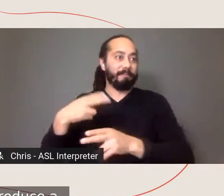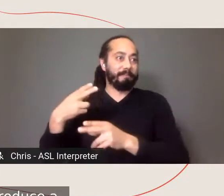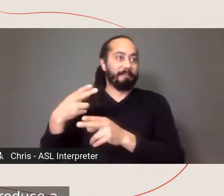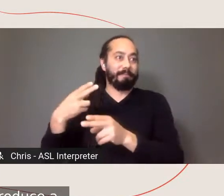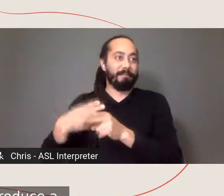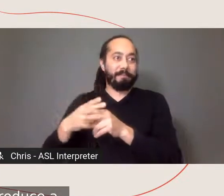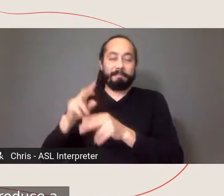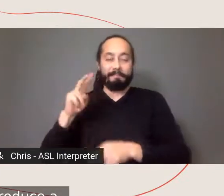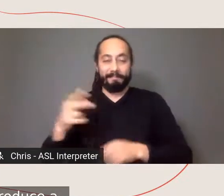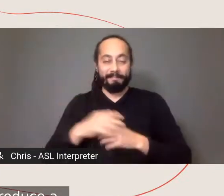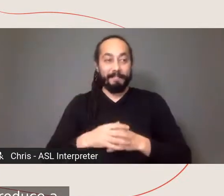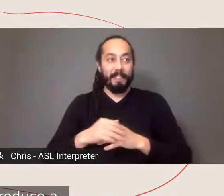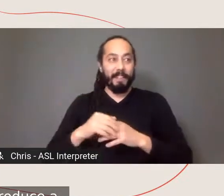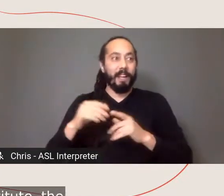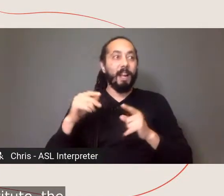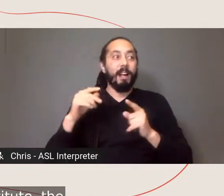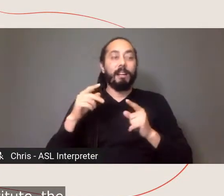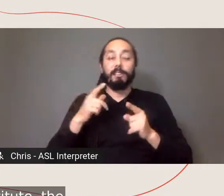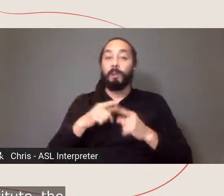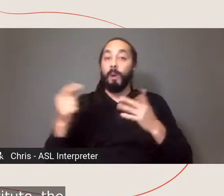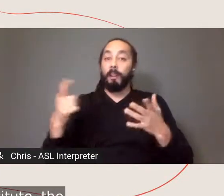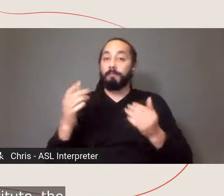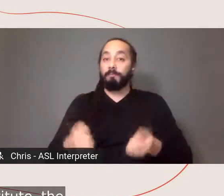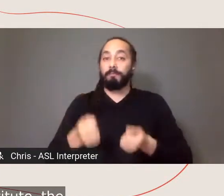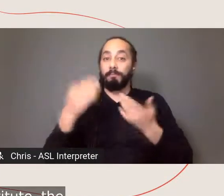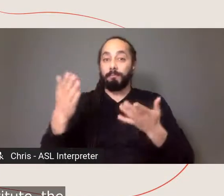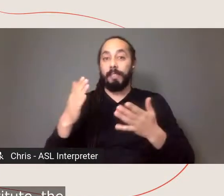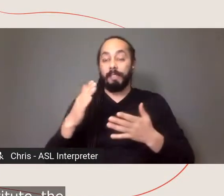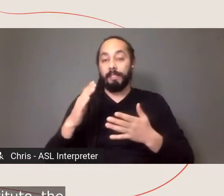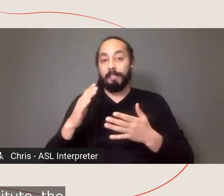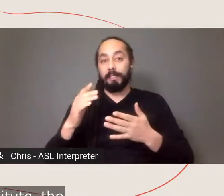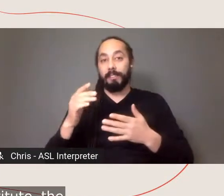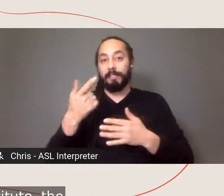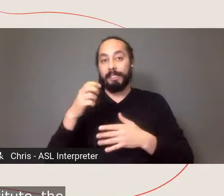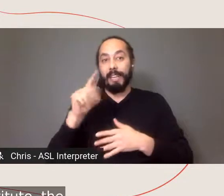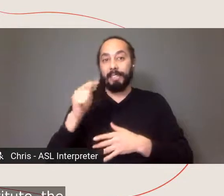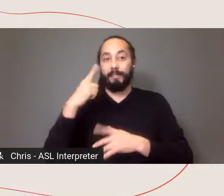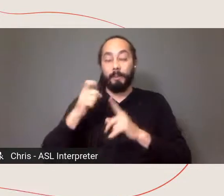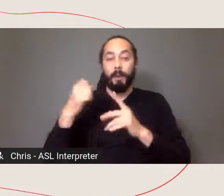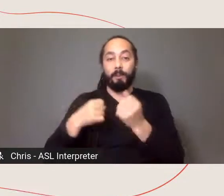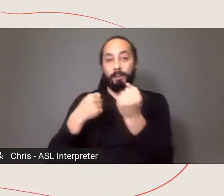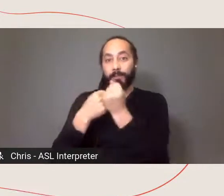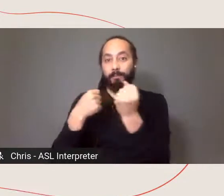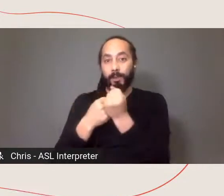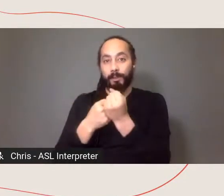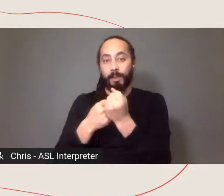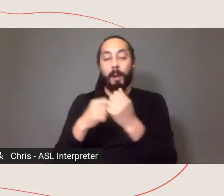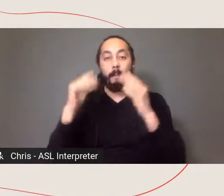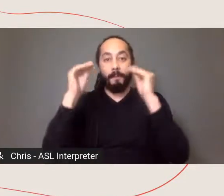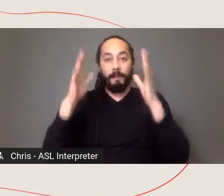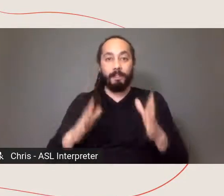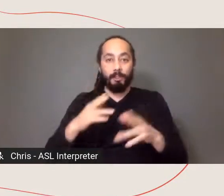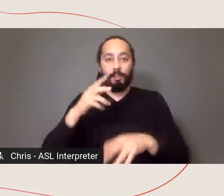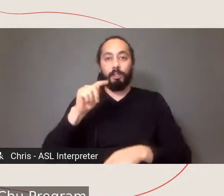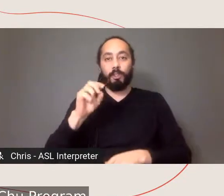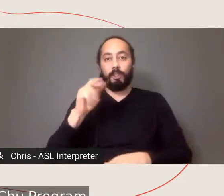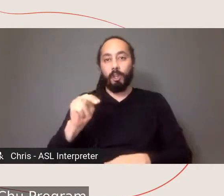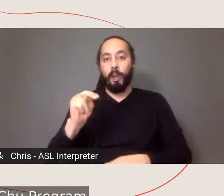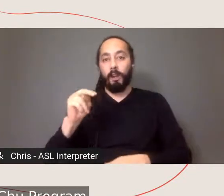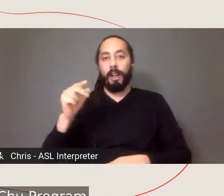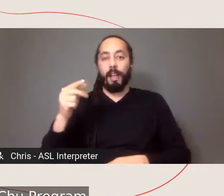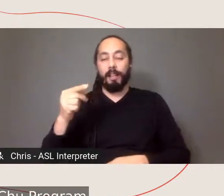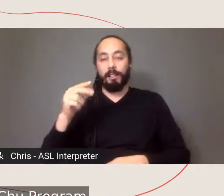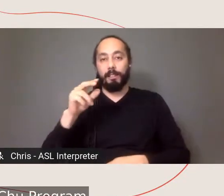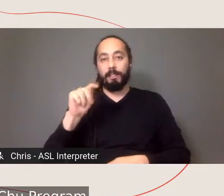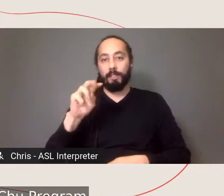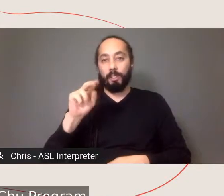to introduce a guest from our sponsor, the Asian Institute at the University of Toronto. Professor Tong Lam is the interim director of the Dr.